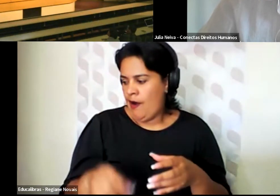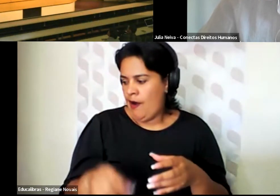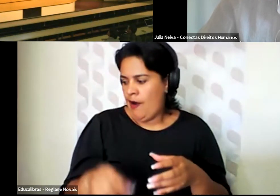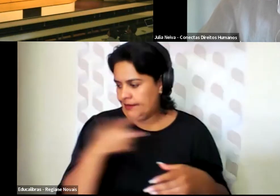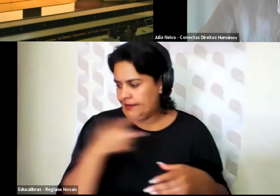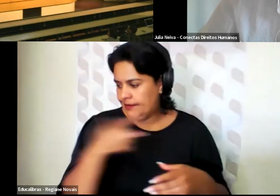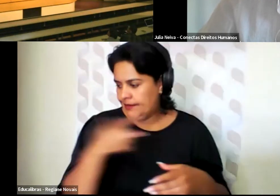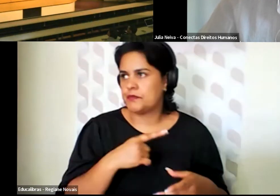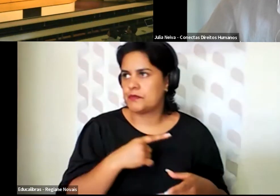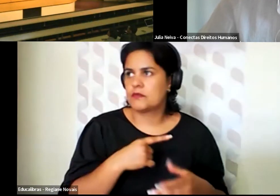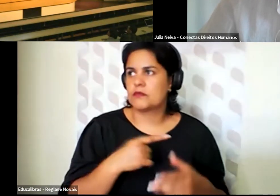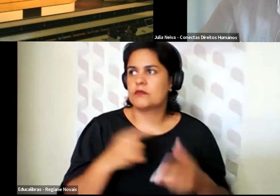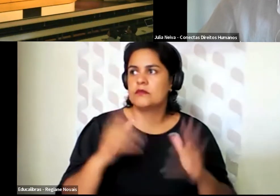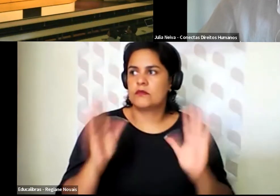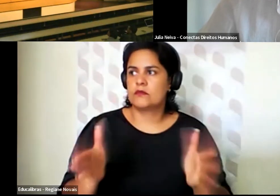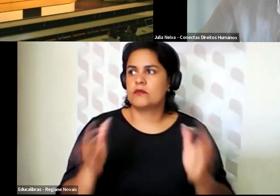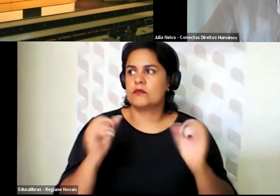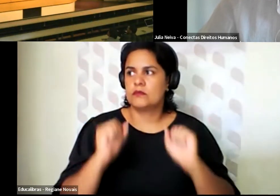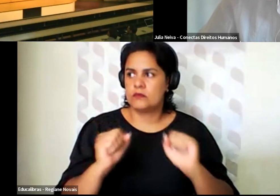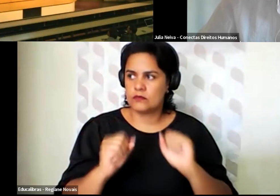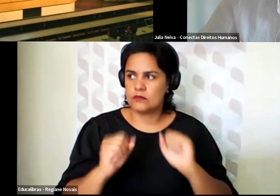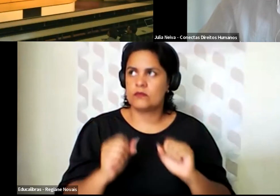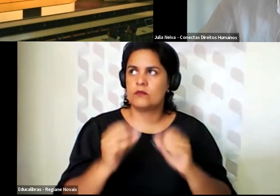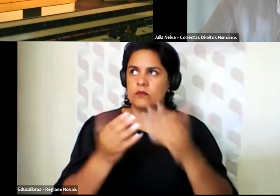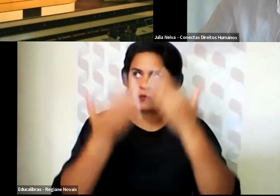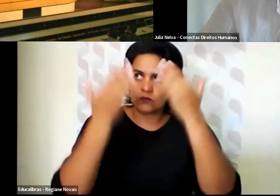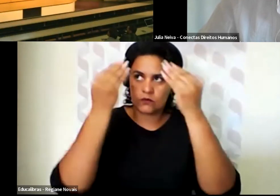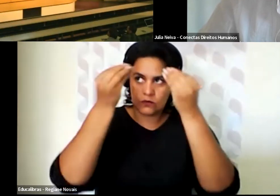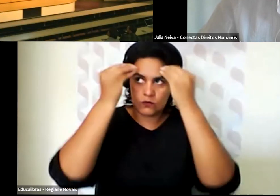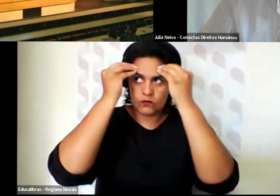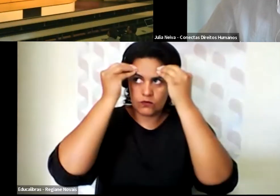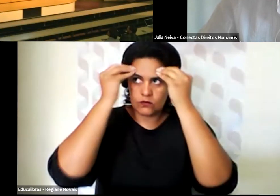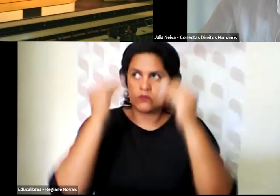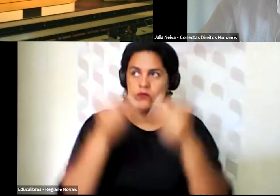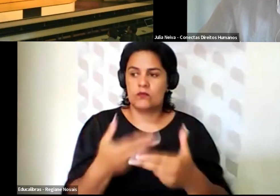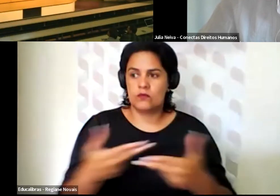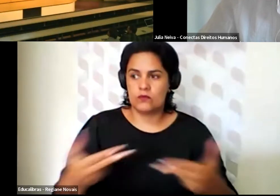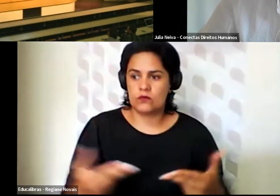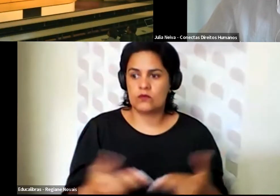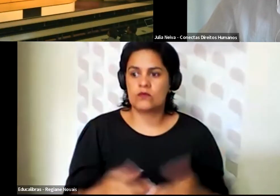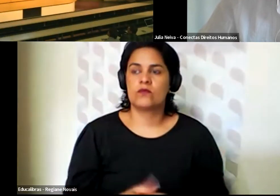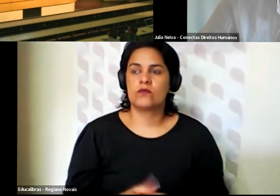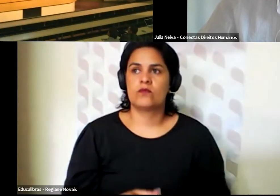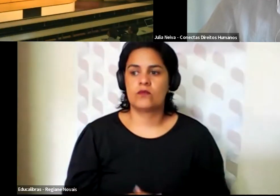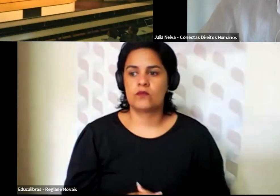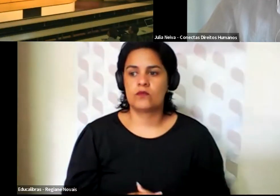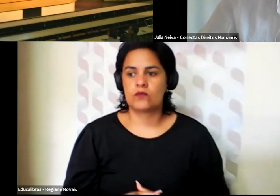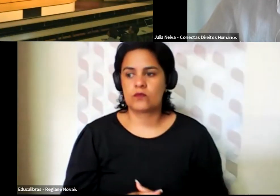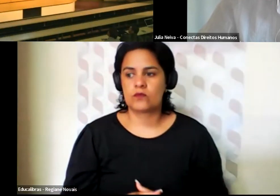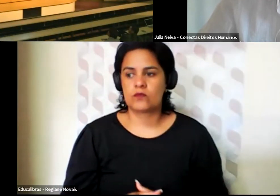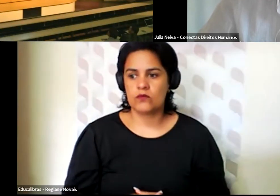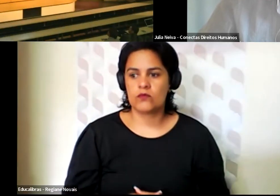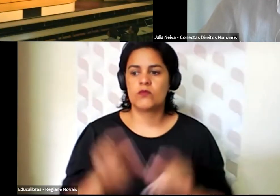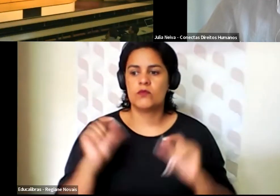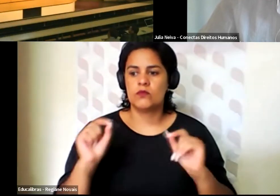a lot of people, it's true that they have questions. What is joining the OECD and youth? One that works very well with youth and